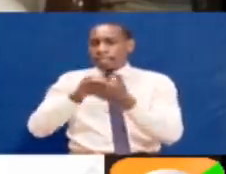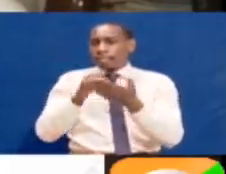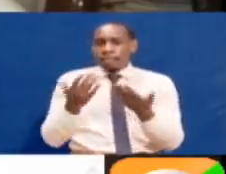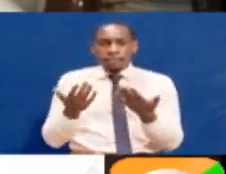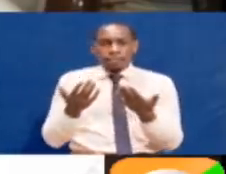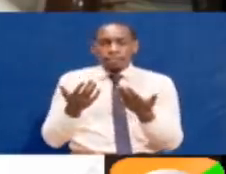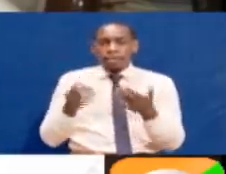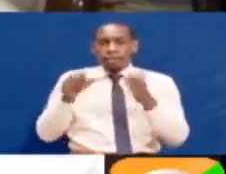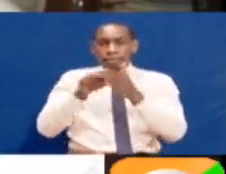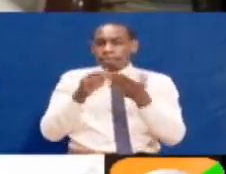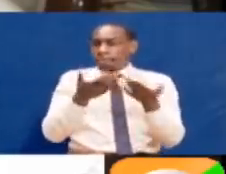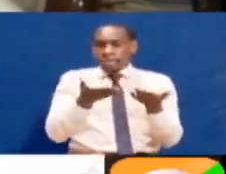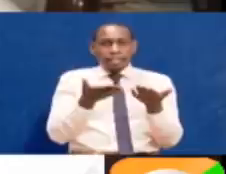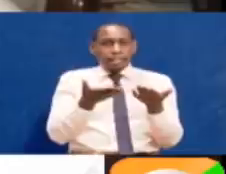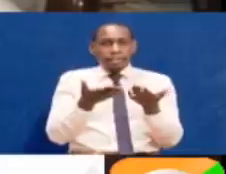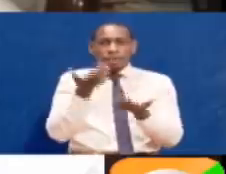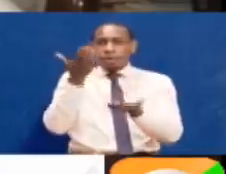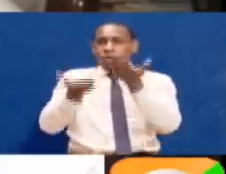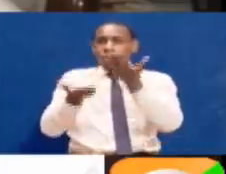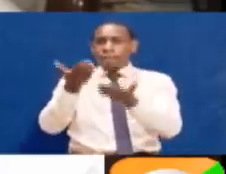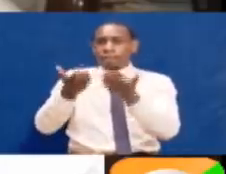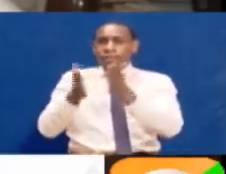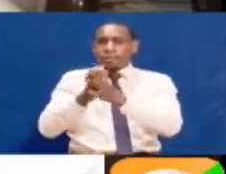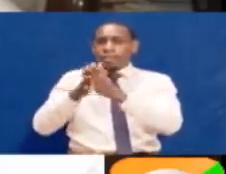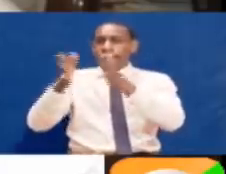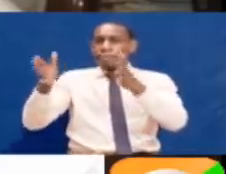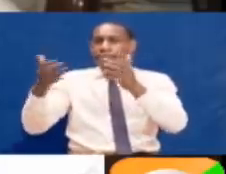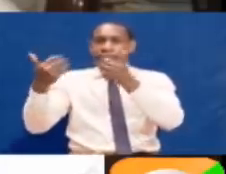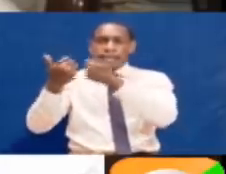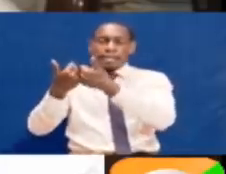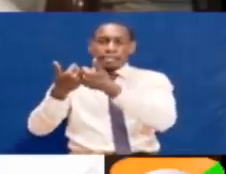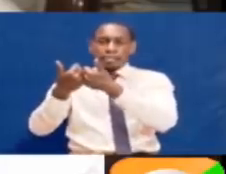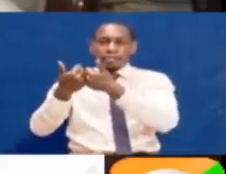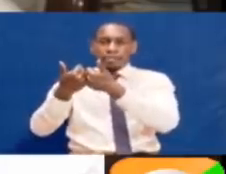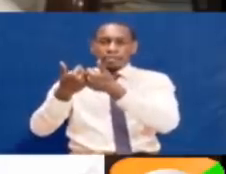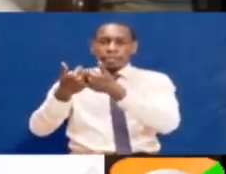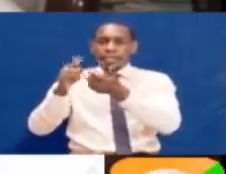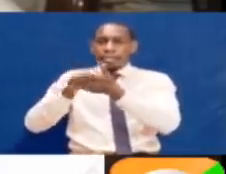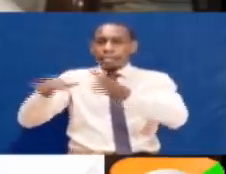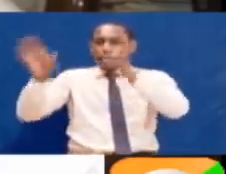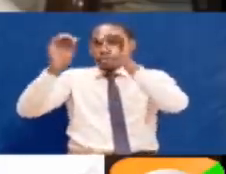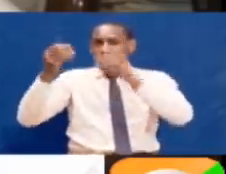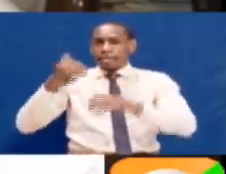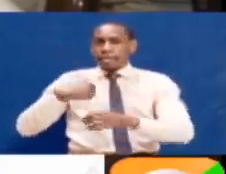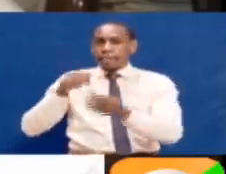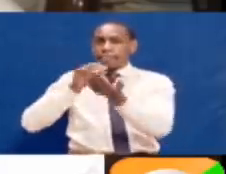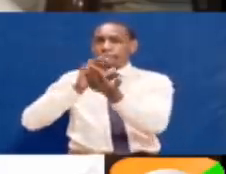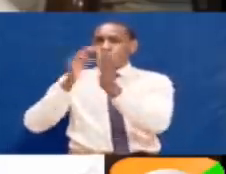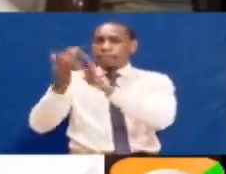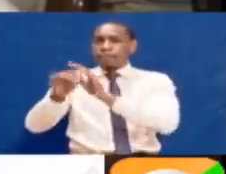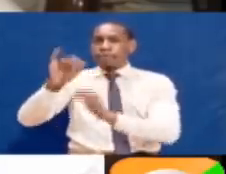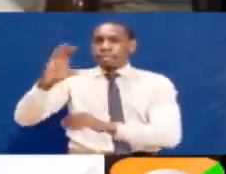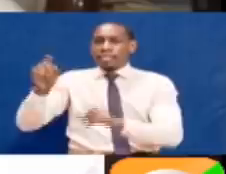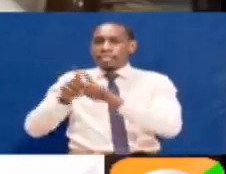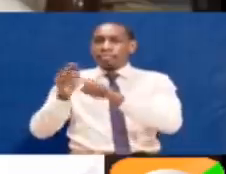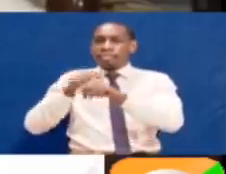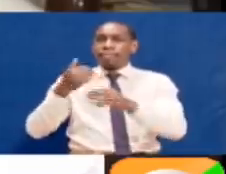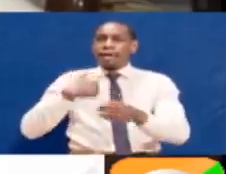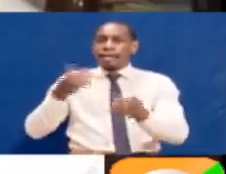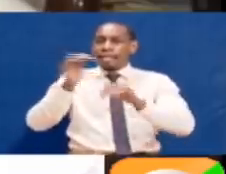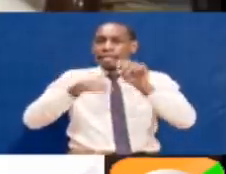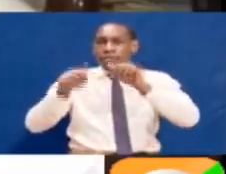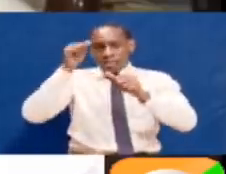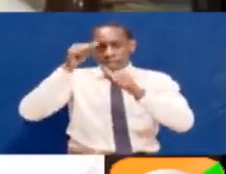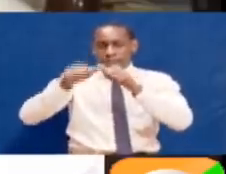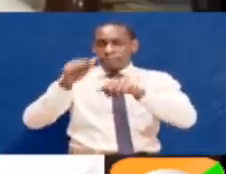is a problem for me compared to the monumental president facing ICC at the same time elections. And you